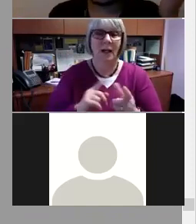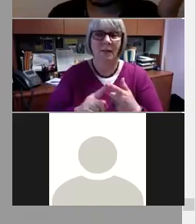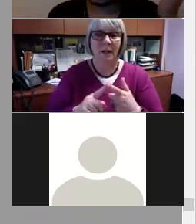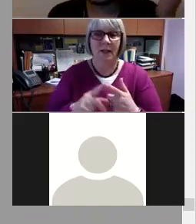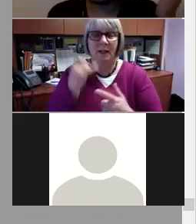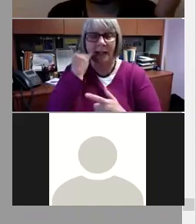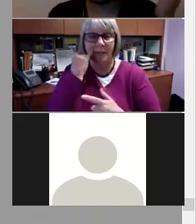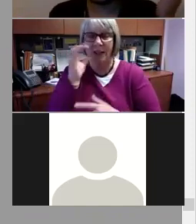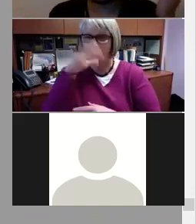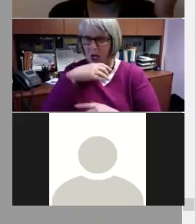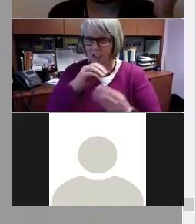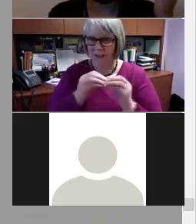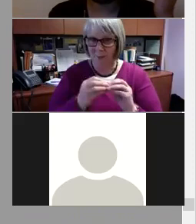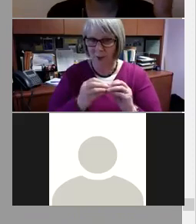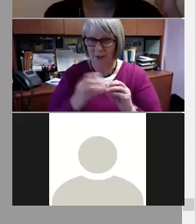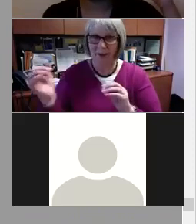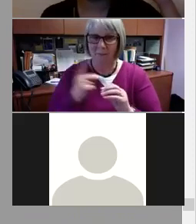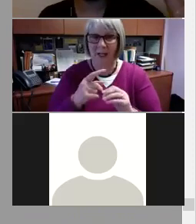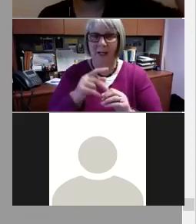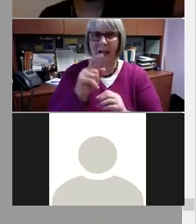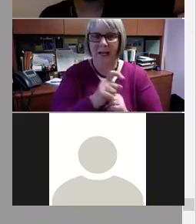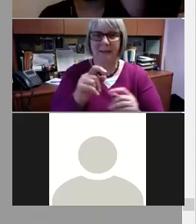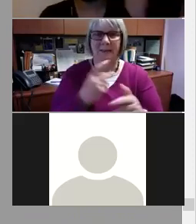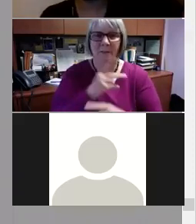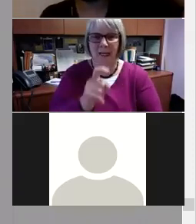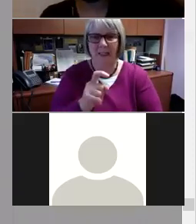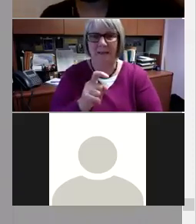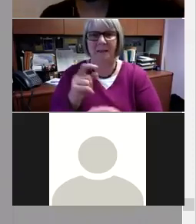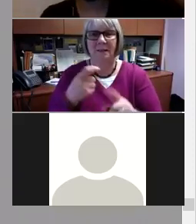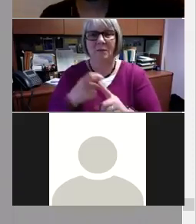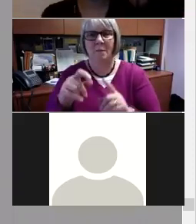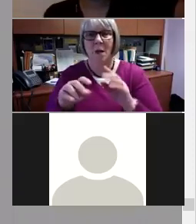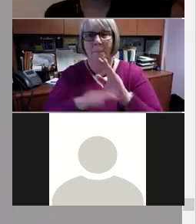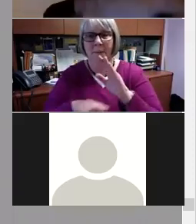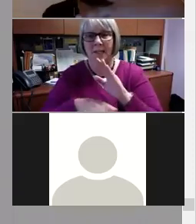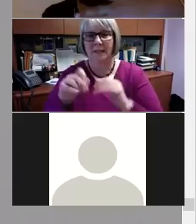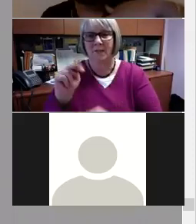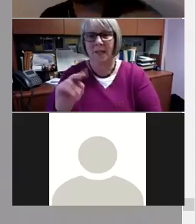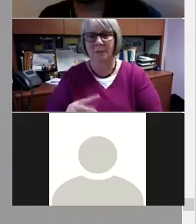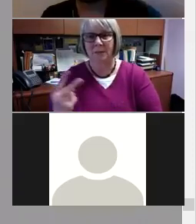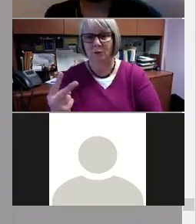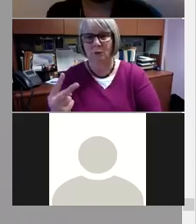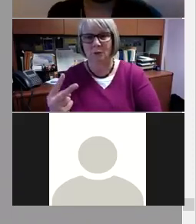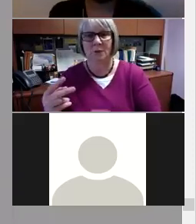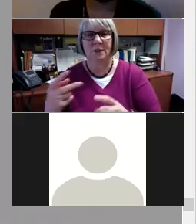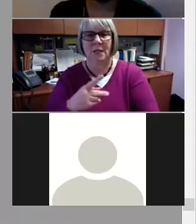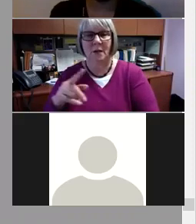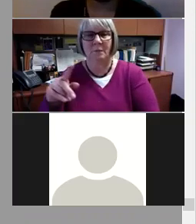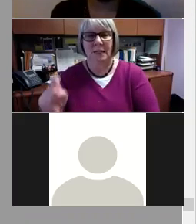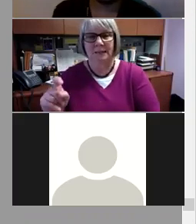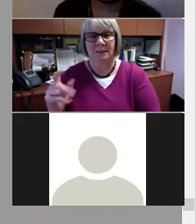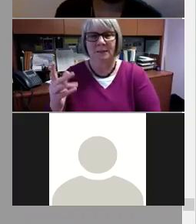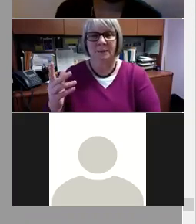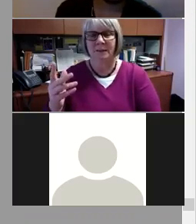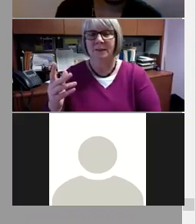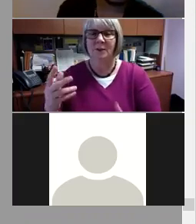an odd number, it returns x times x, comma base of n by 2 times x again. So given these